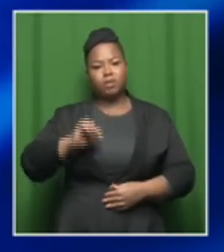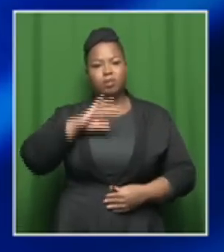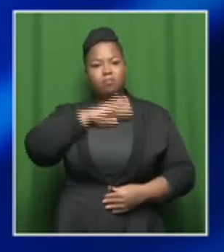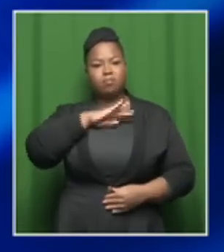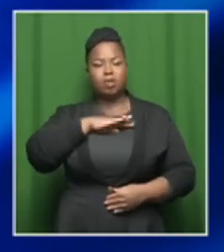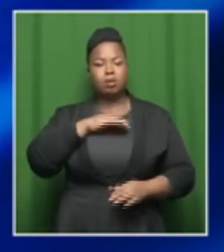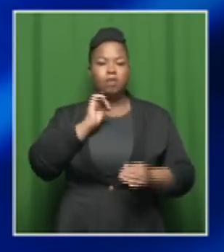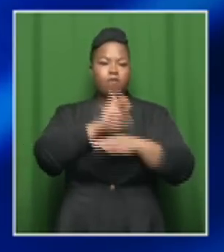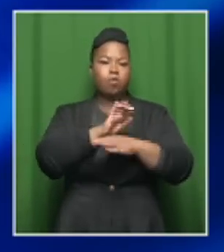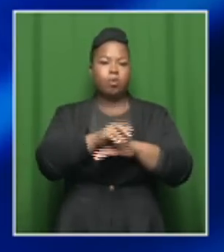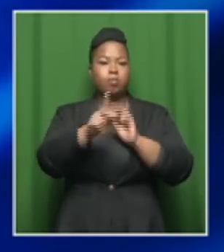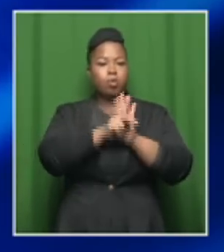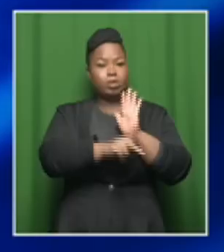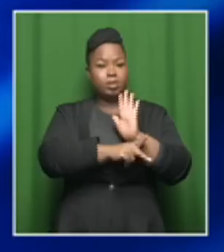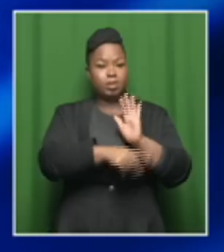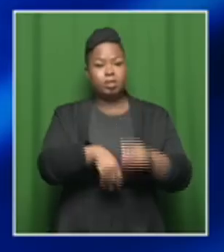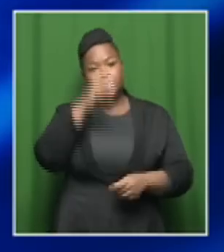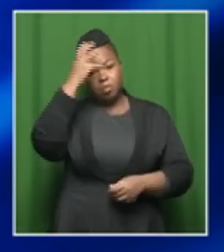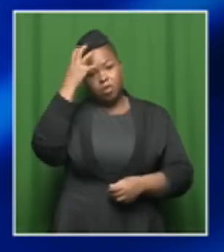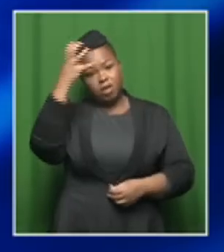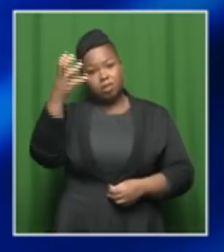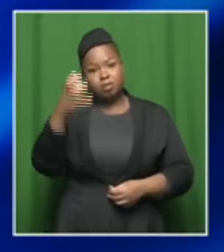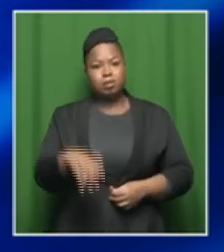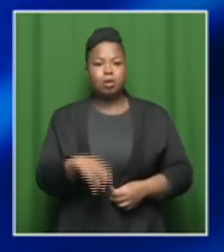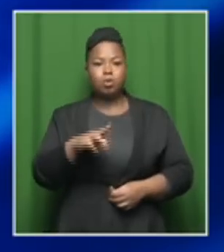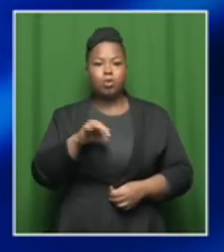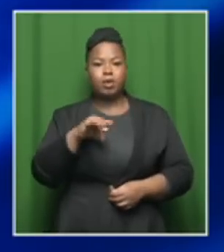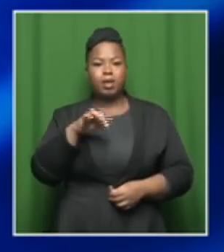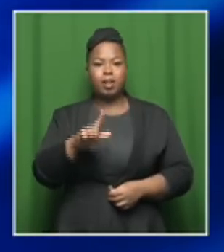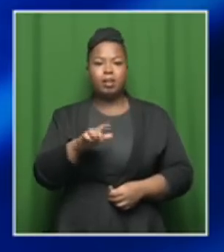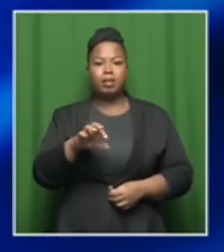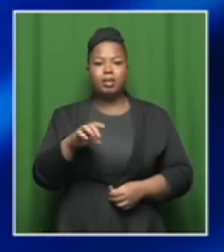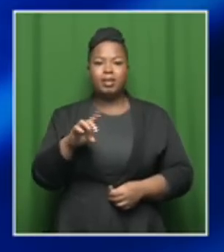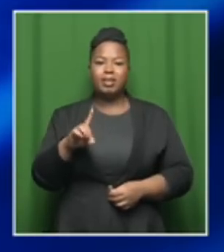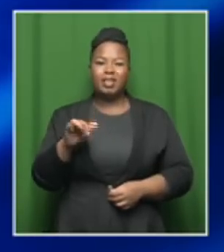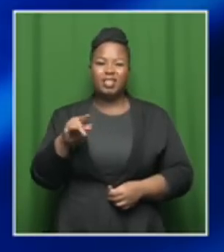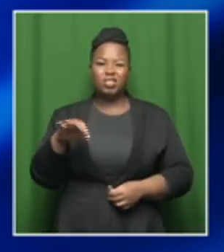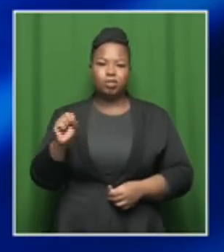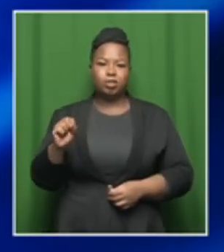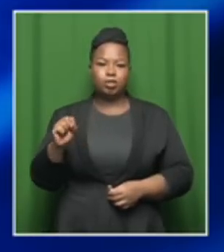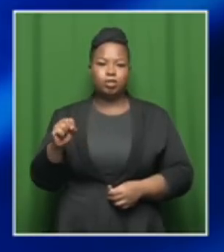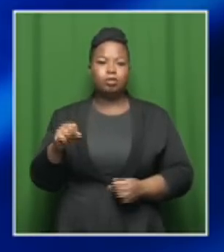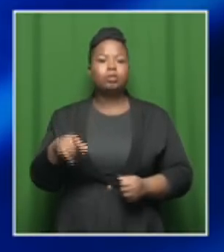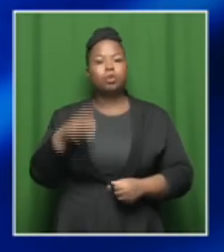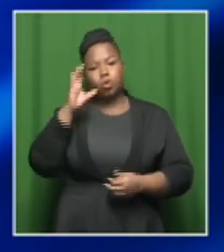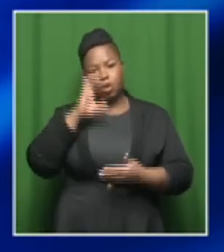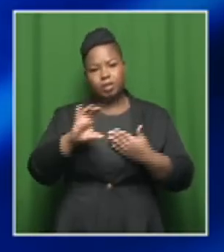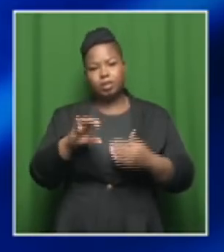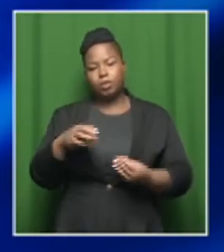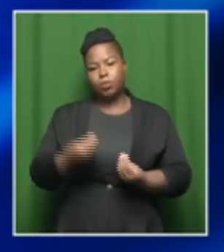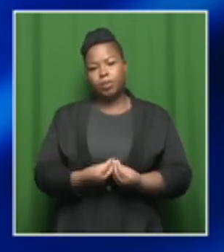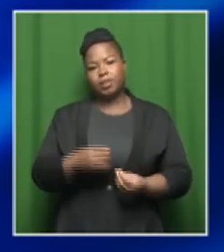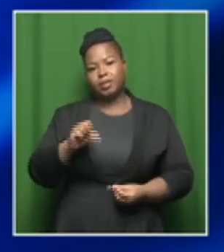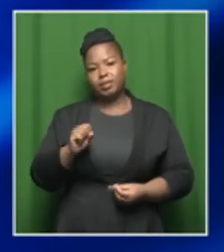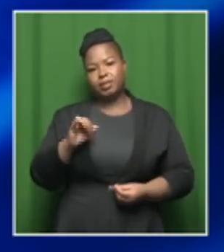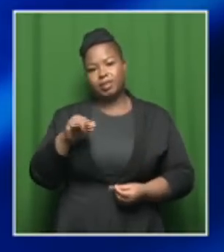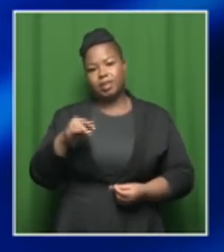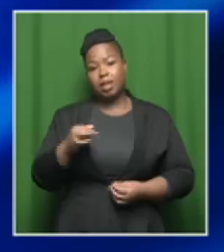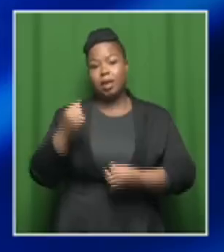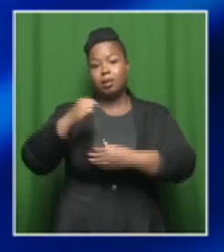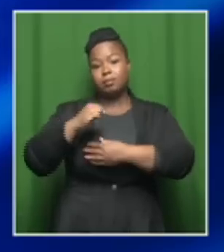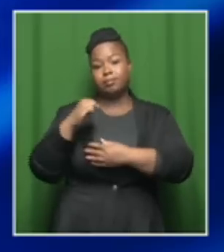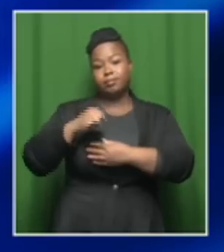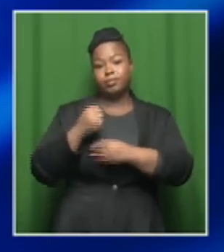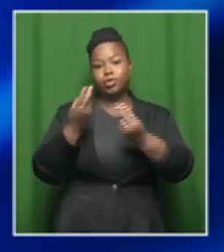policy, and also associate professor with the Royal Danish Defence College and with SIGLA at Stellenbosch University, helping us